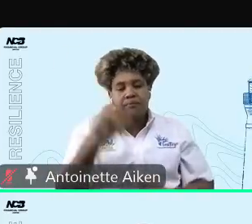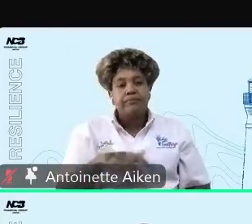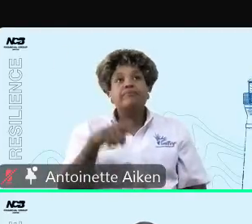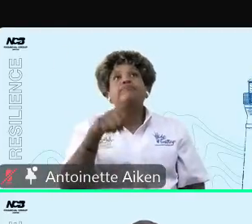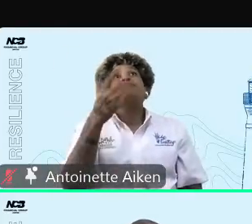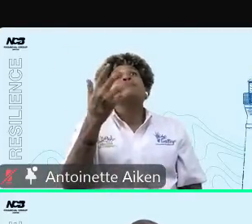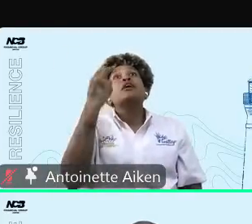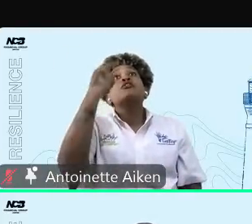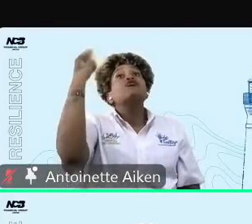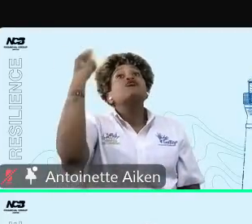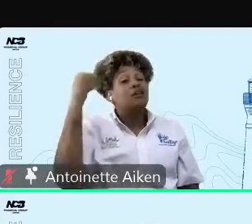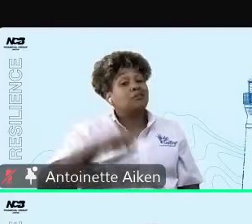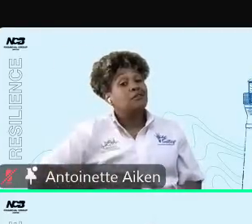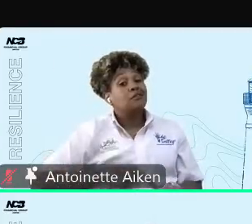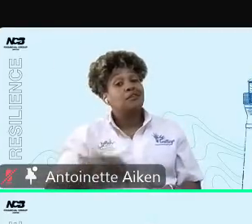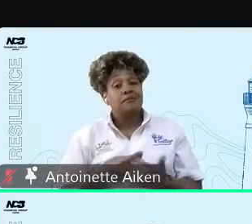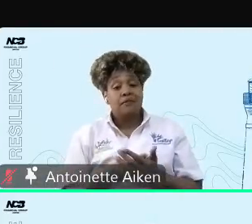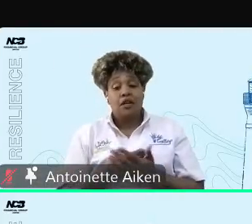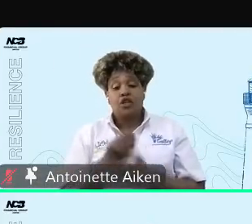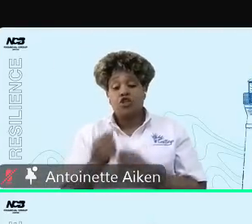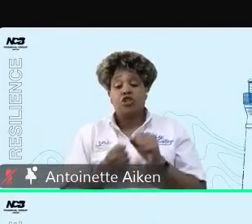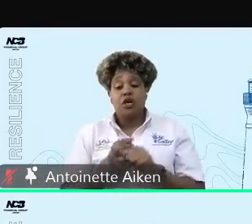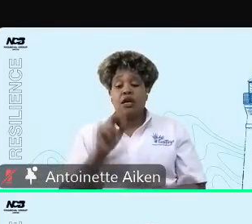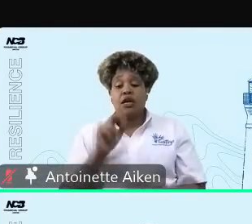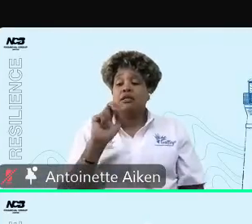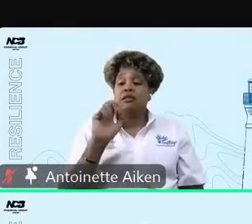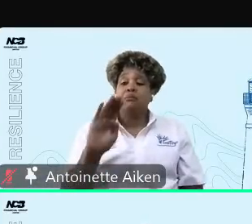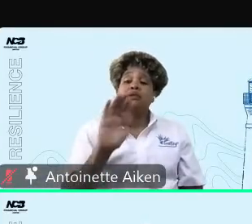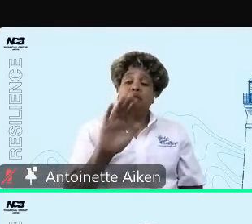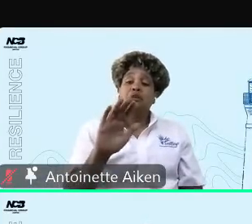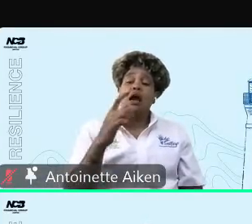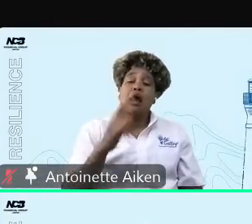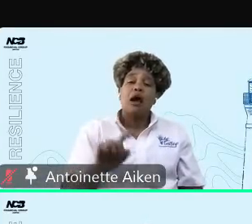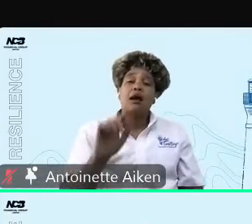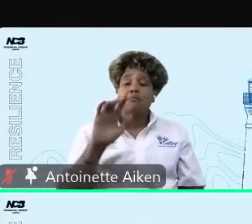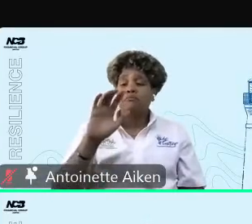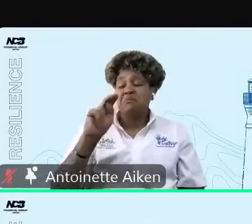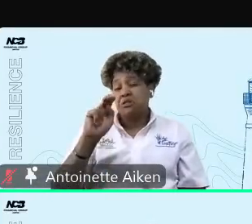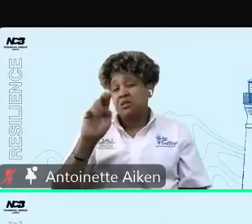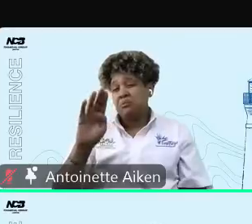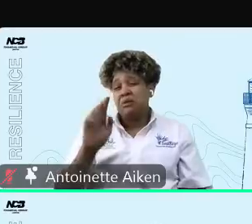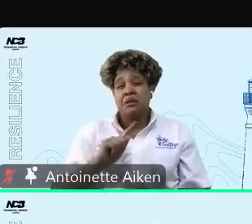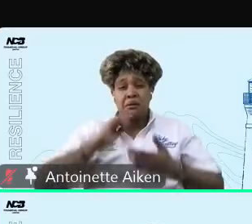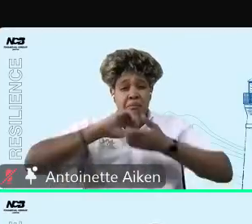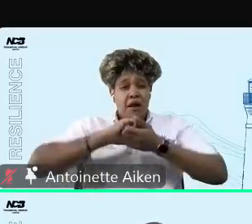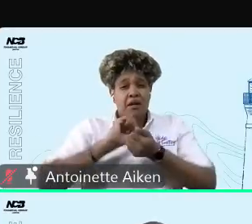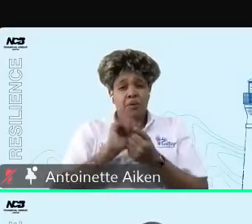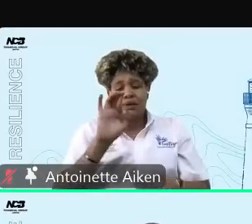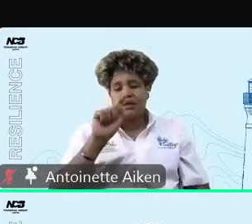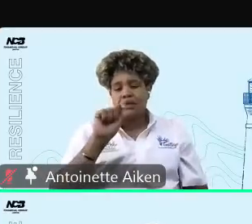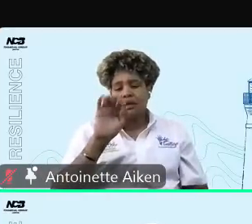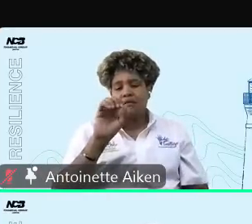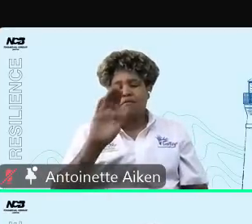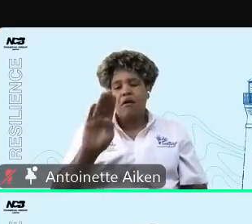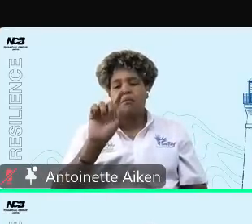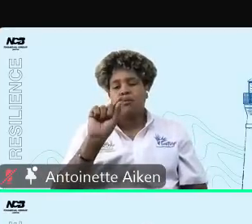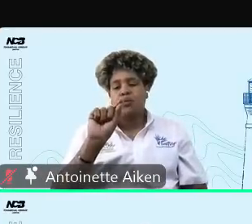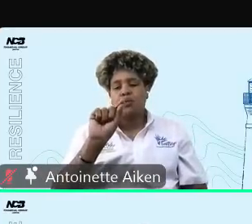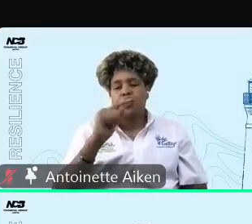you may recall, at the start of the financial year, National Commercial Bank, Jamaica Limited, partnered with TFOB 2021